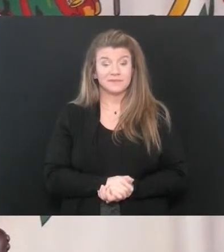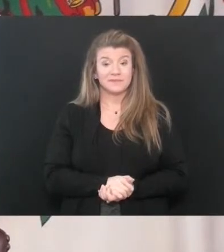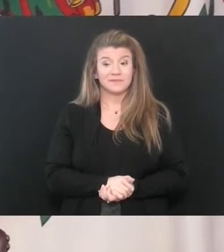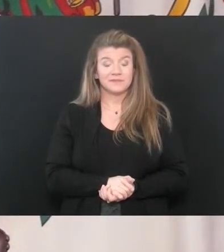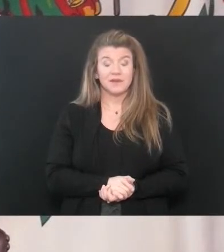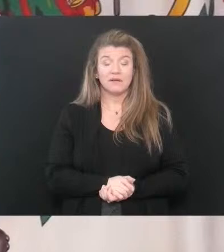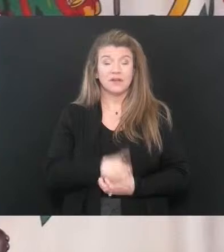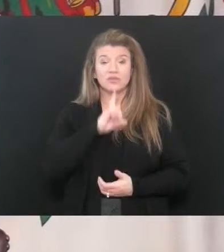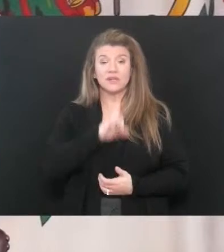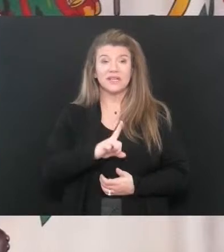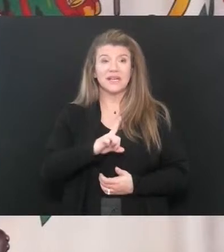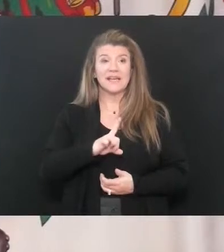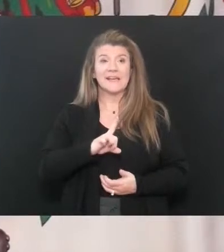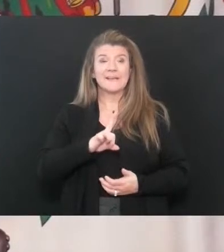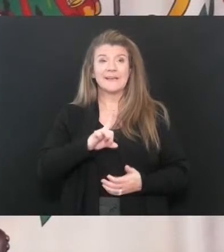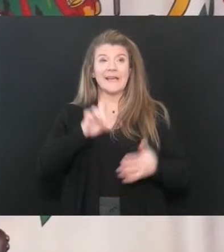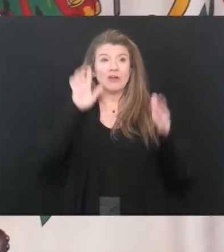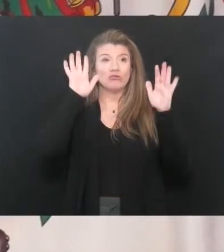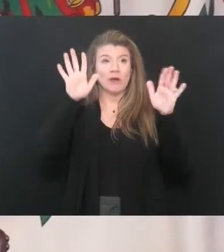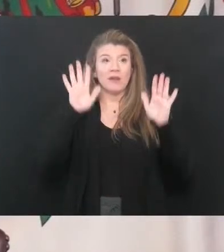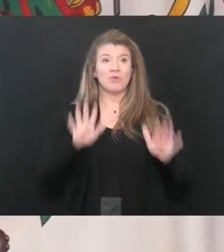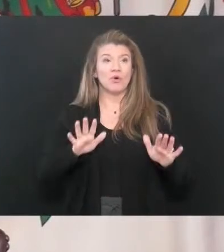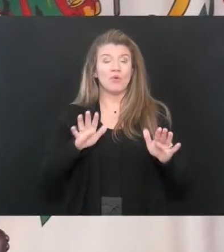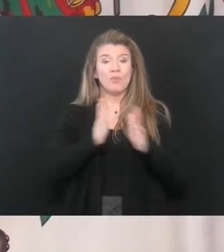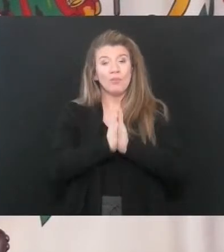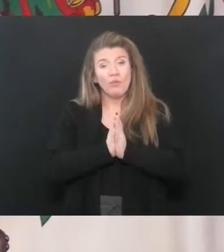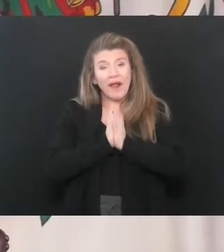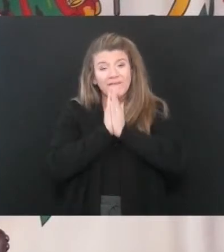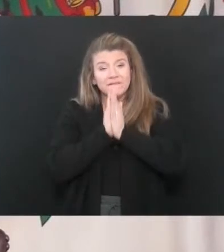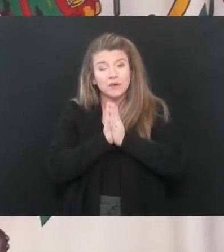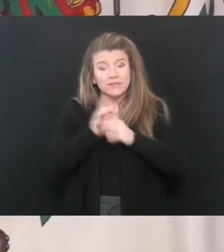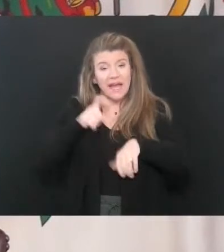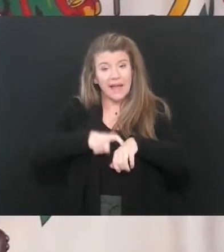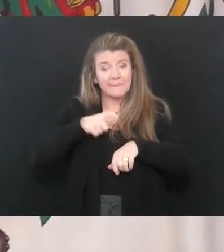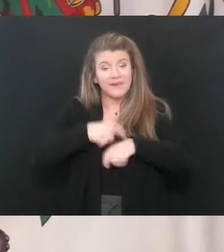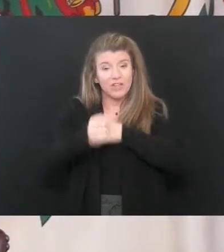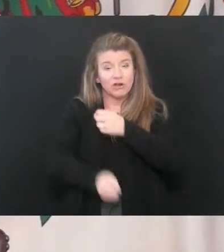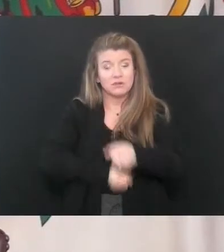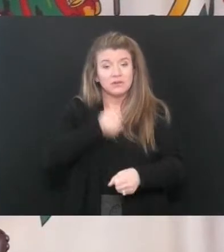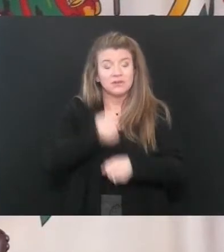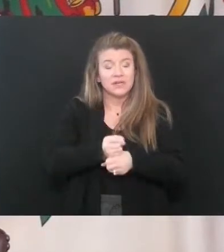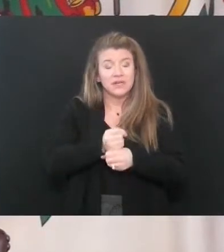What an incredible prayerful time of year it is. And please,